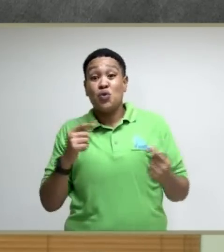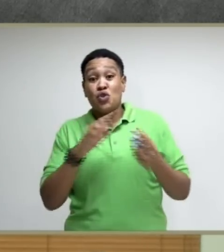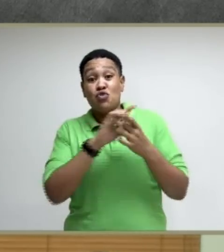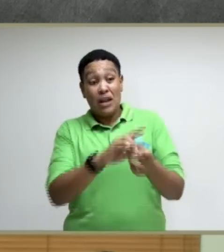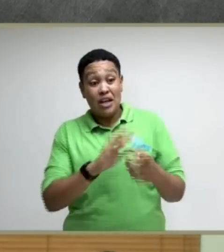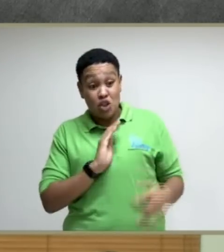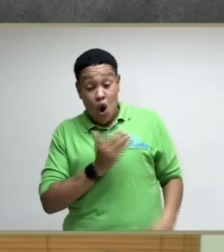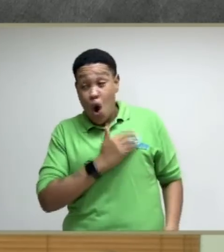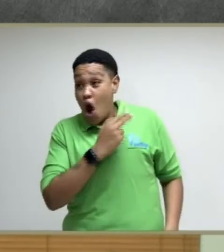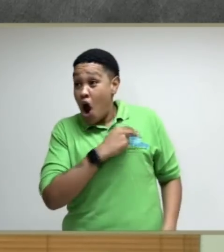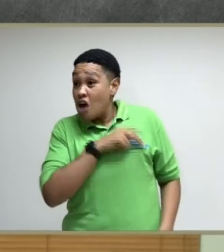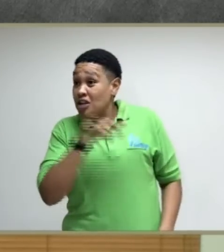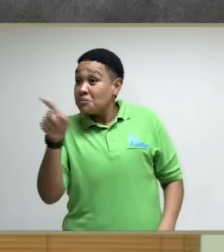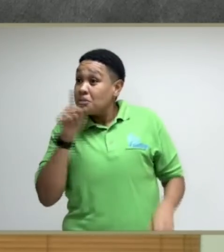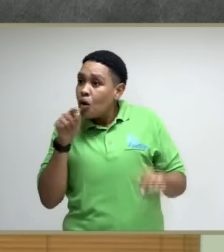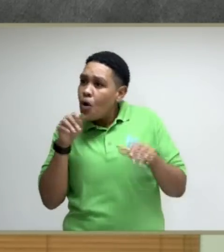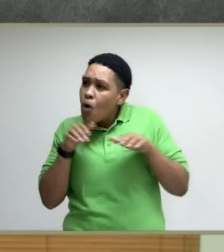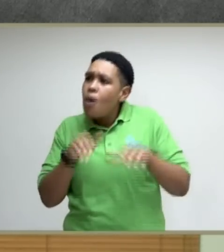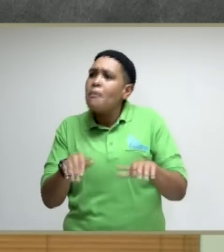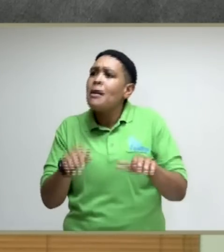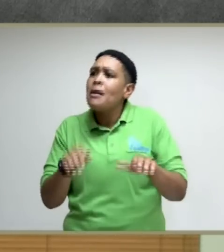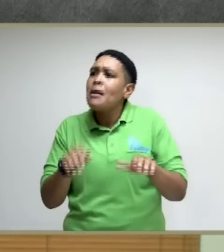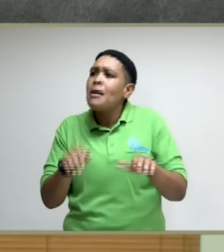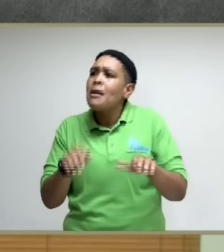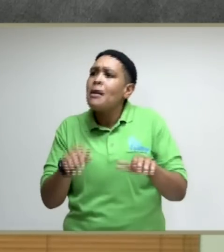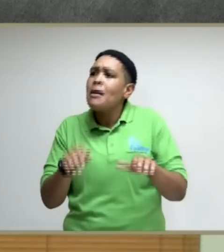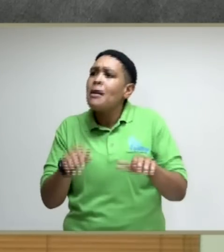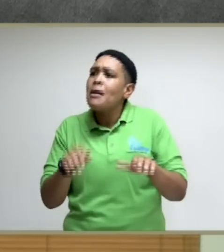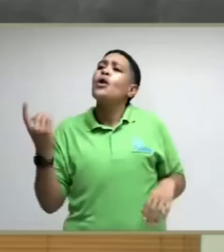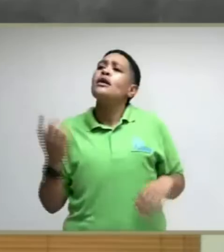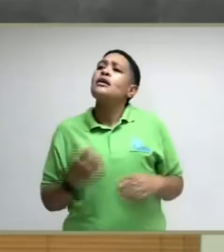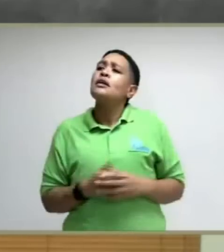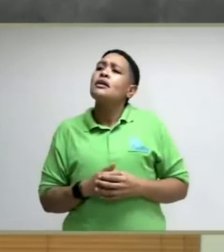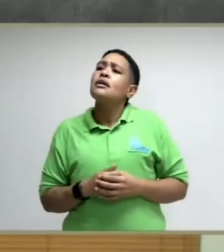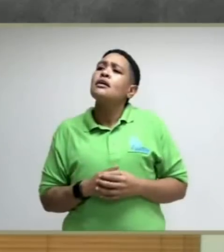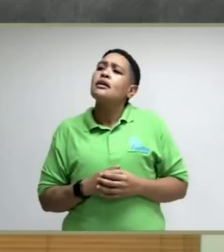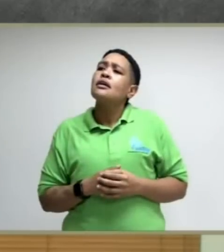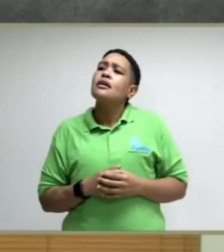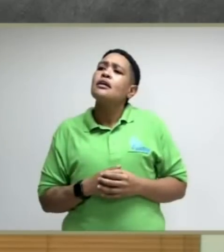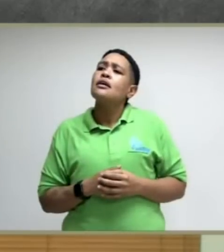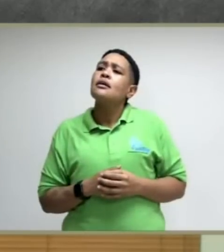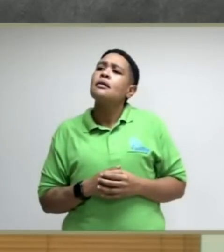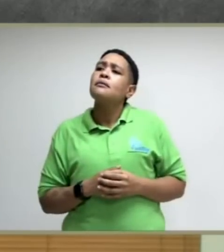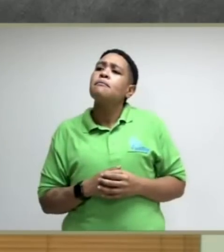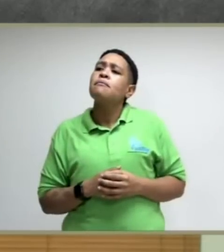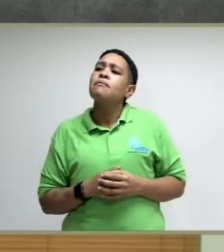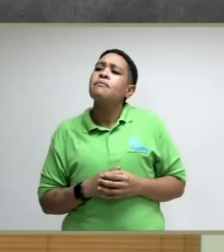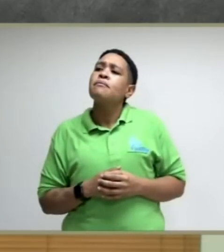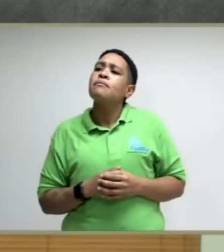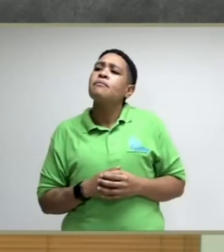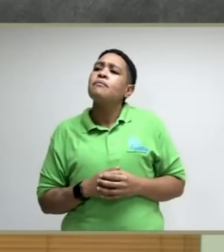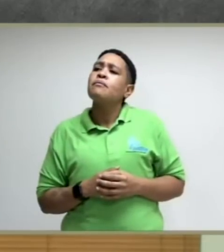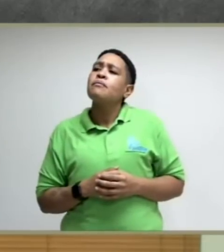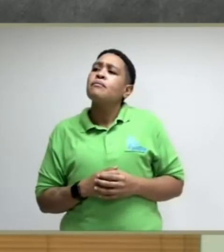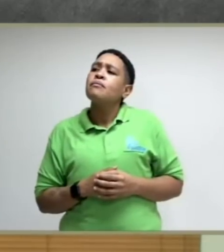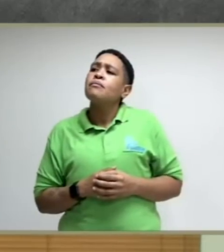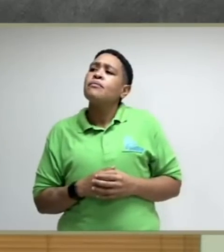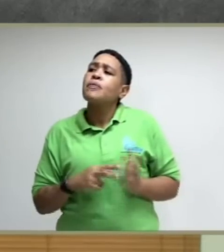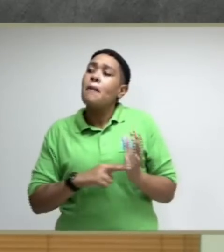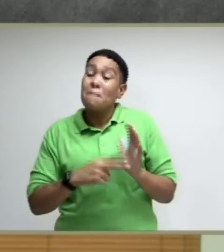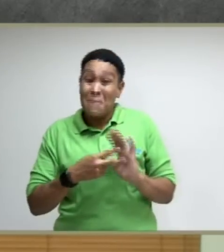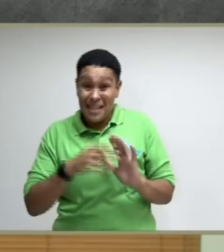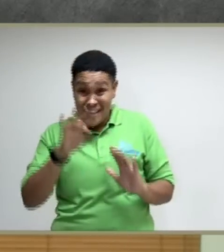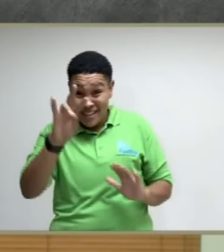our hospitals reverting to emergencies only. What this would mean is that outside of the 716 COVID